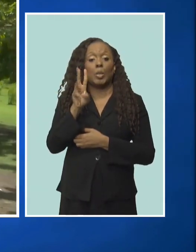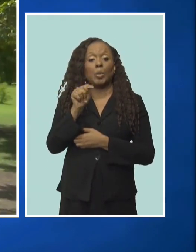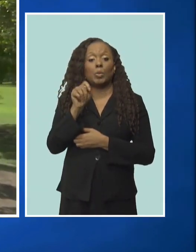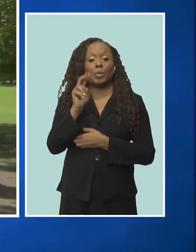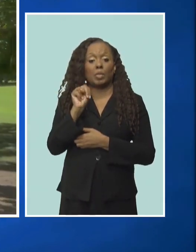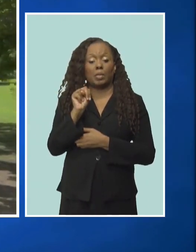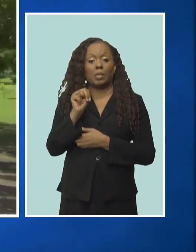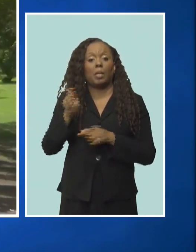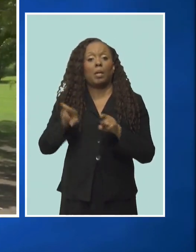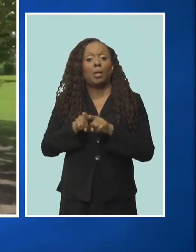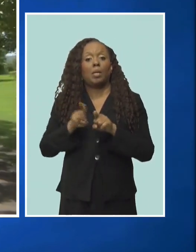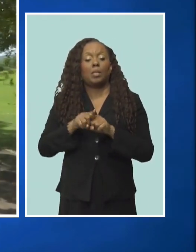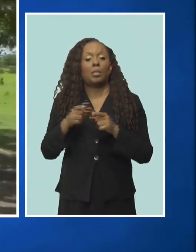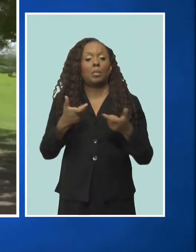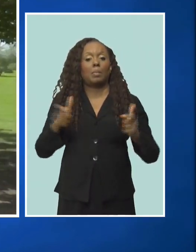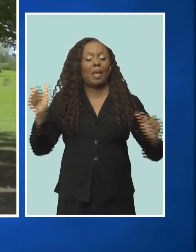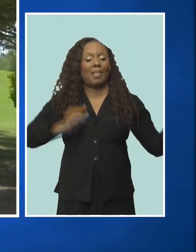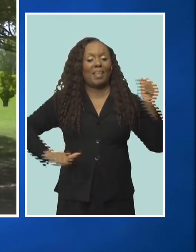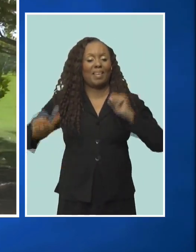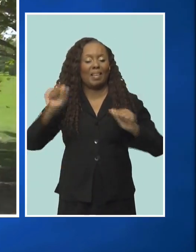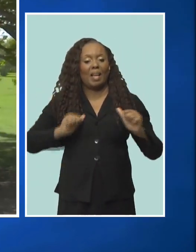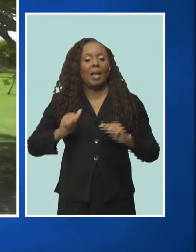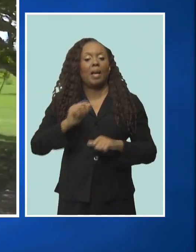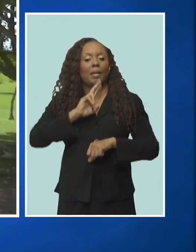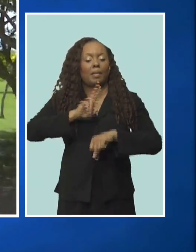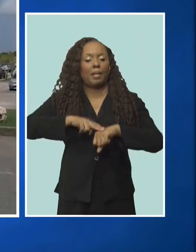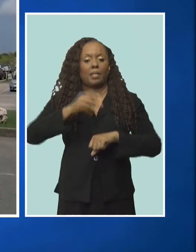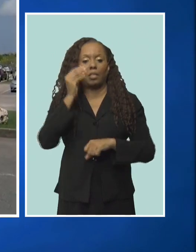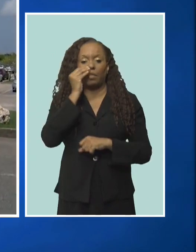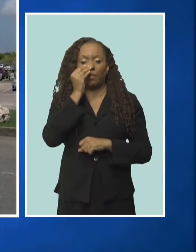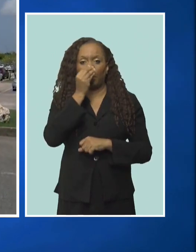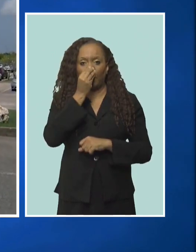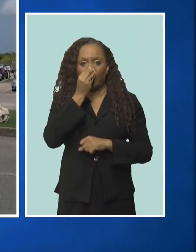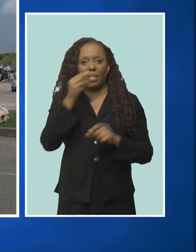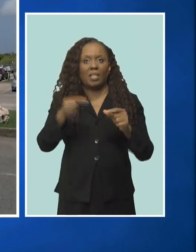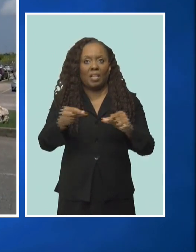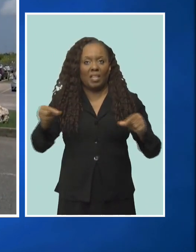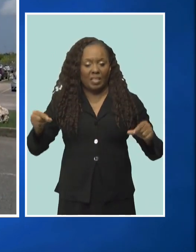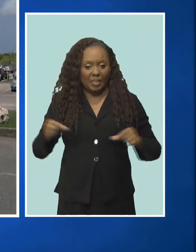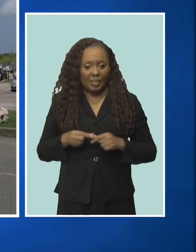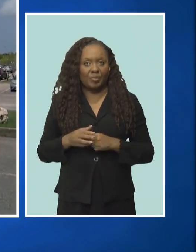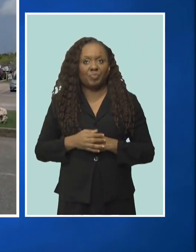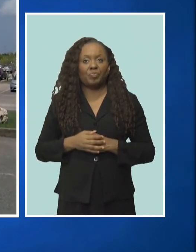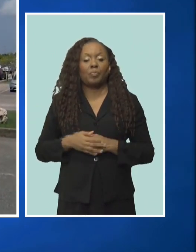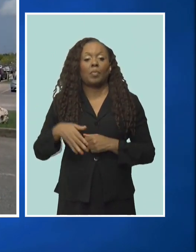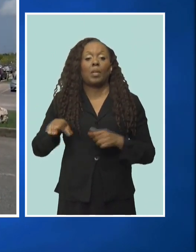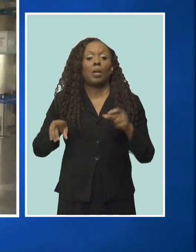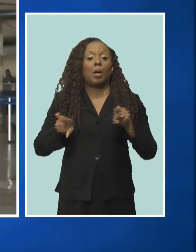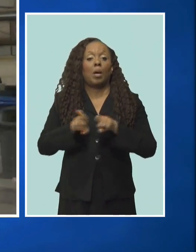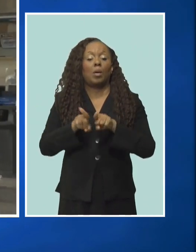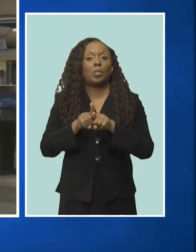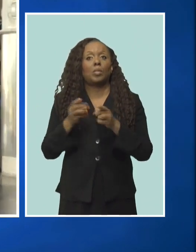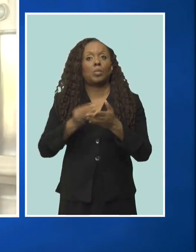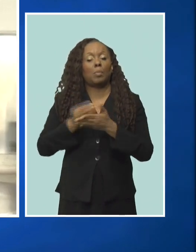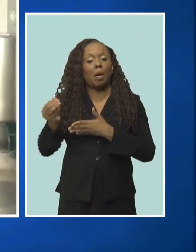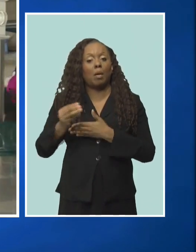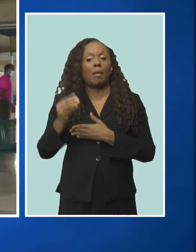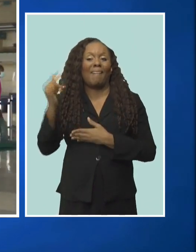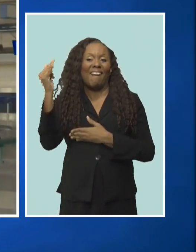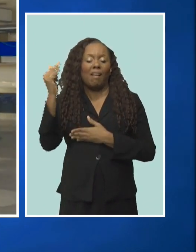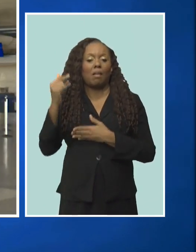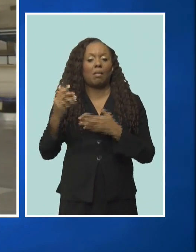at the National Botanical Gardens. It will also finance the modernization of the air navigation equipment at the Grantley